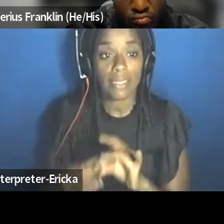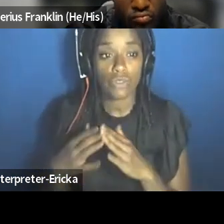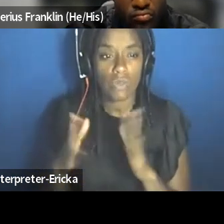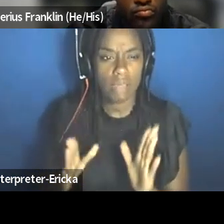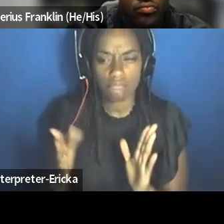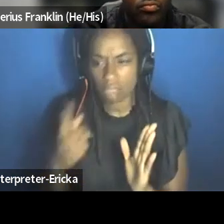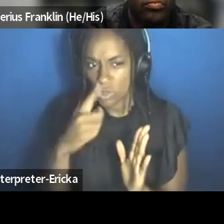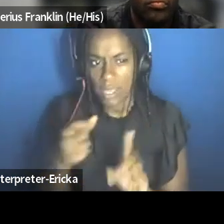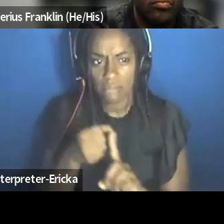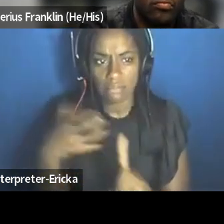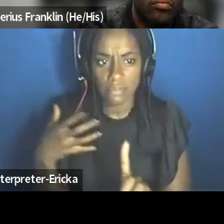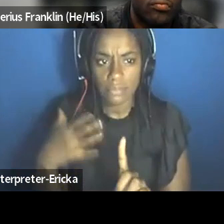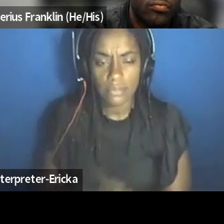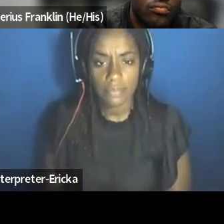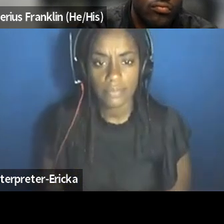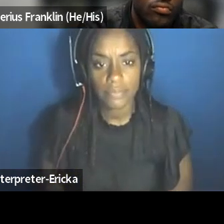elaborating on that a little bit?